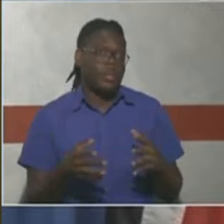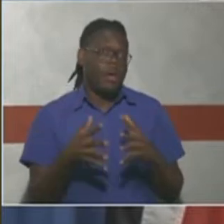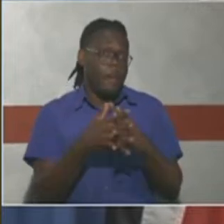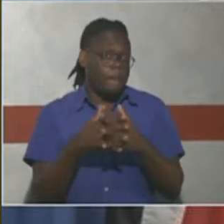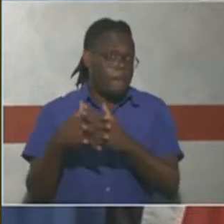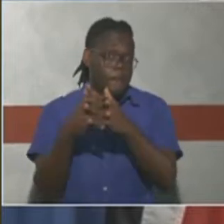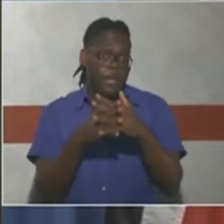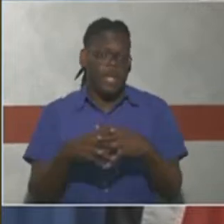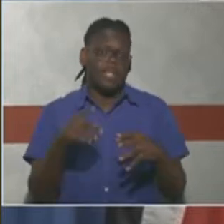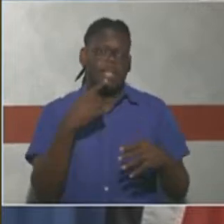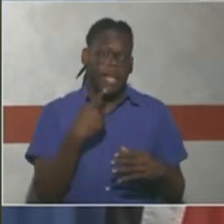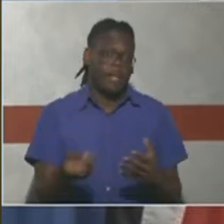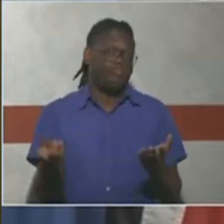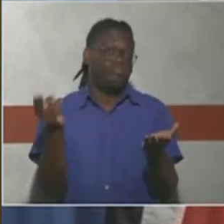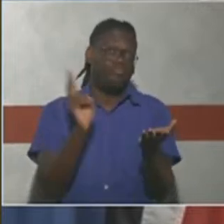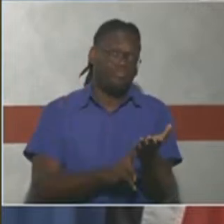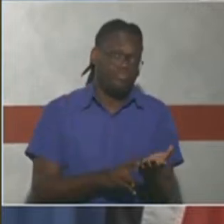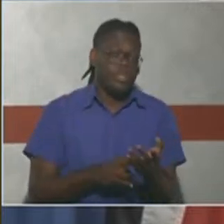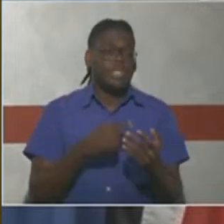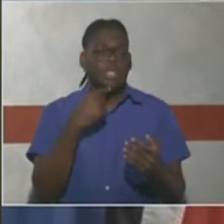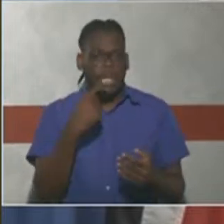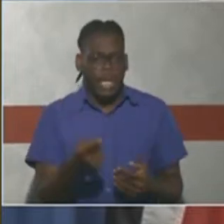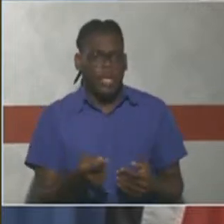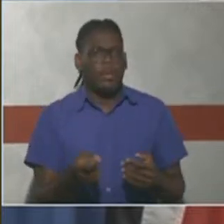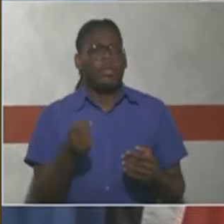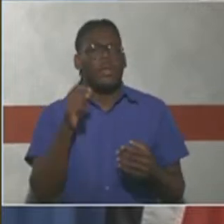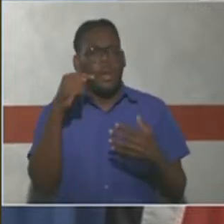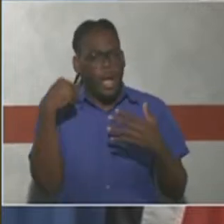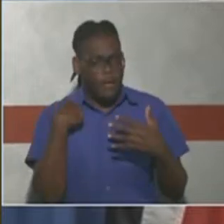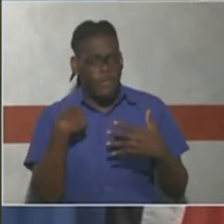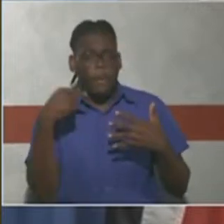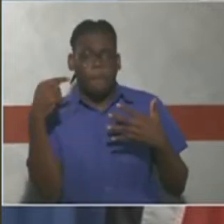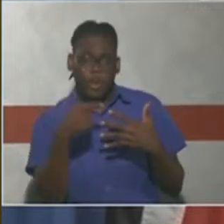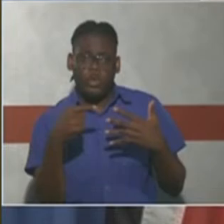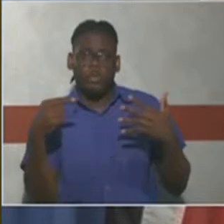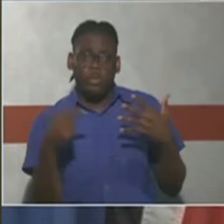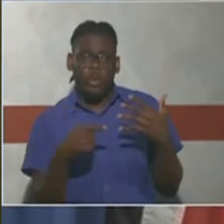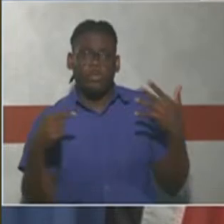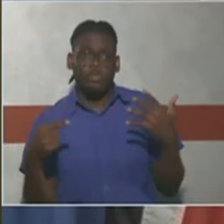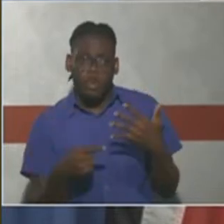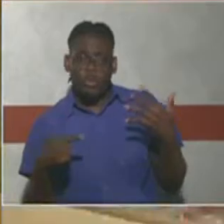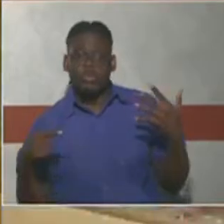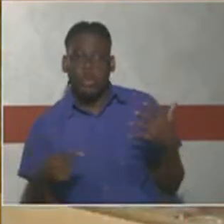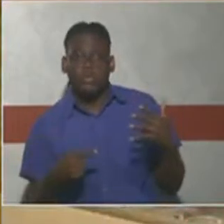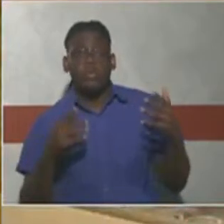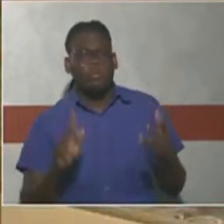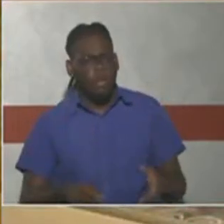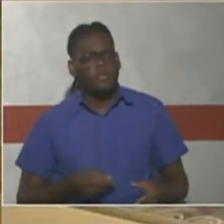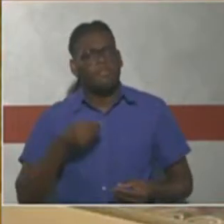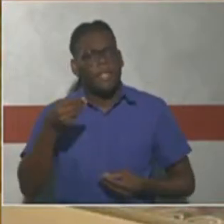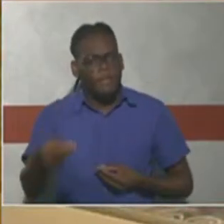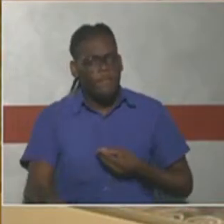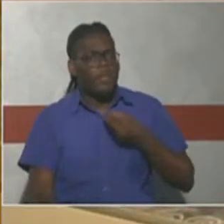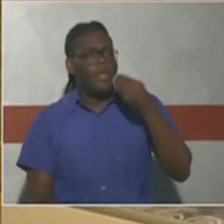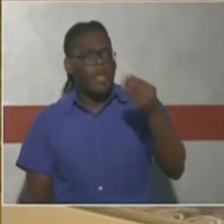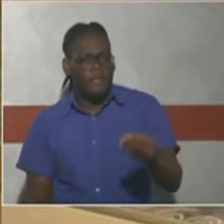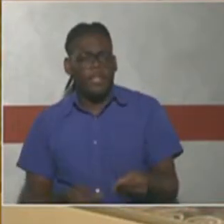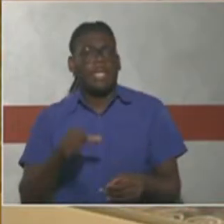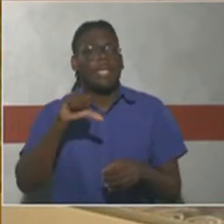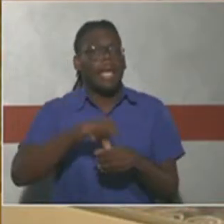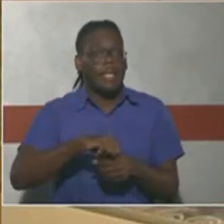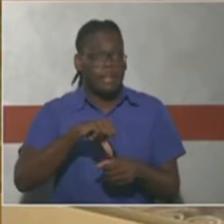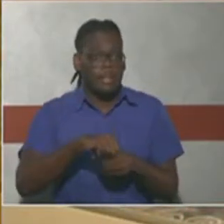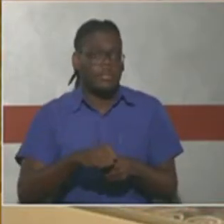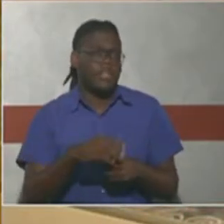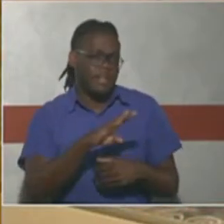that we provide some supply to our CARICOM neighbors. What about Cuba? Petro-Caribbean. No. Petro-Caribbean,